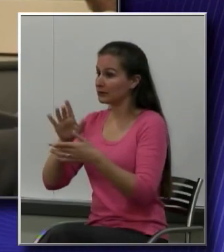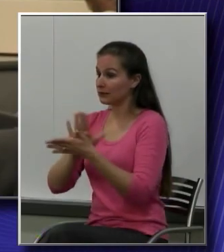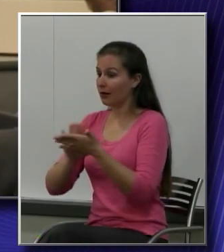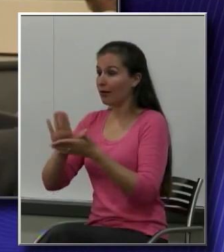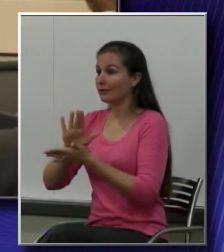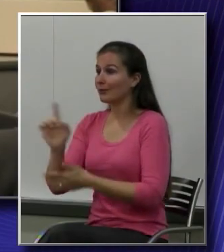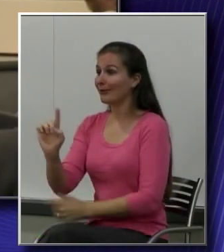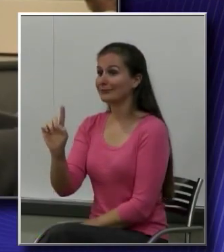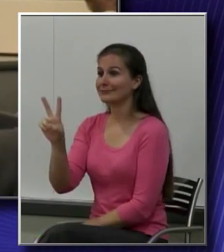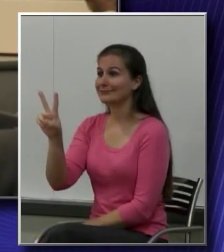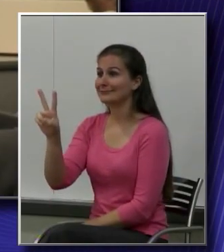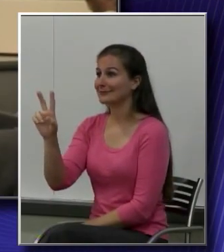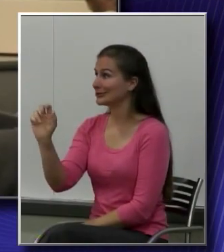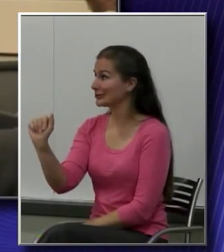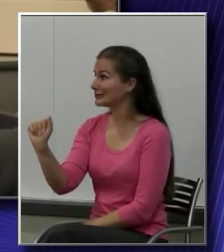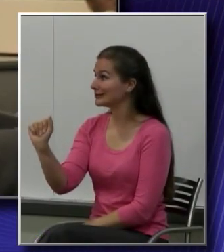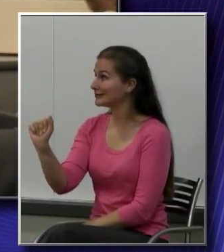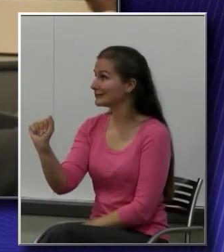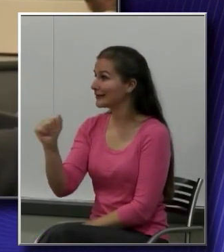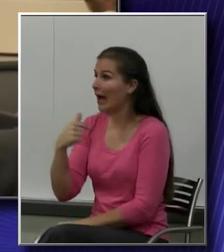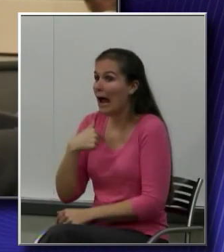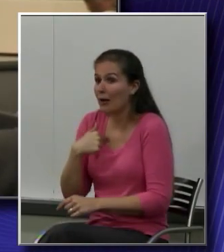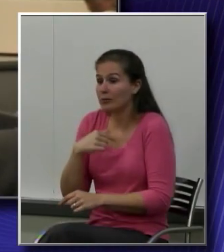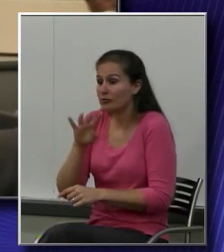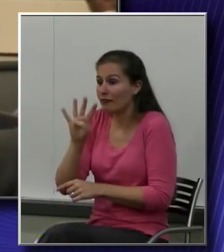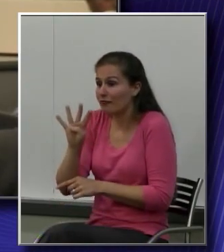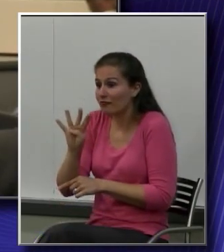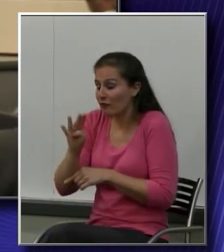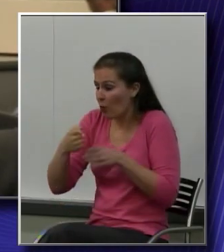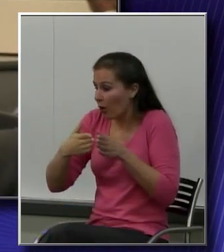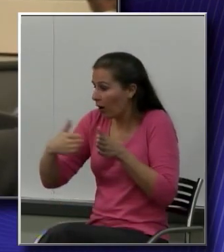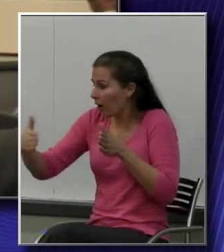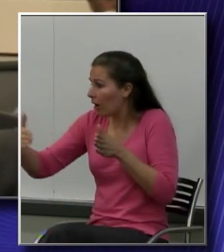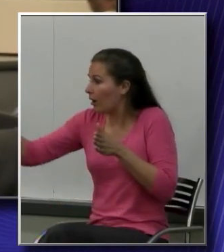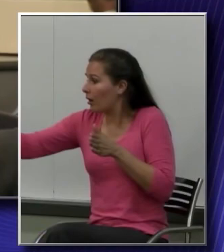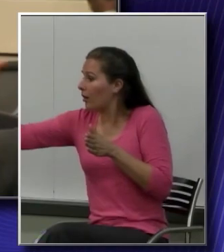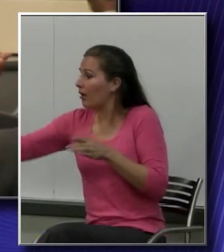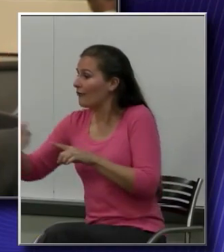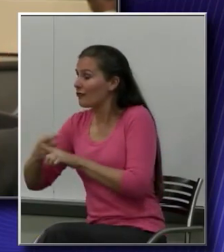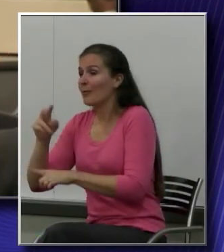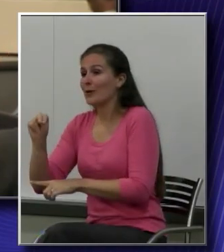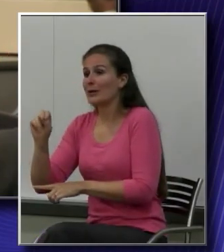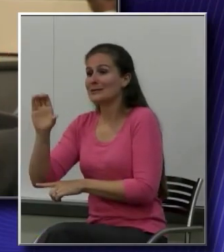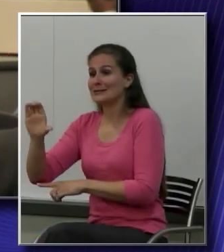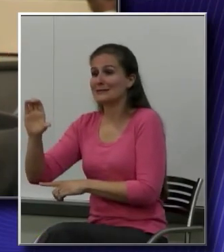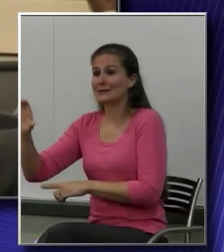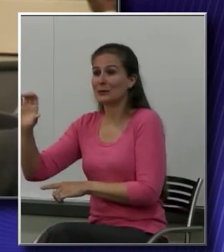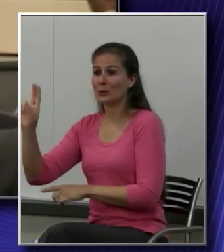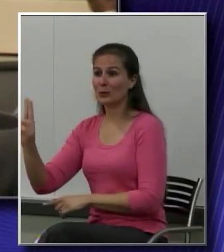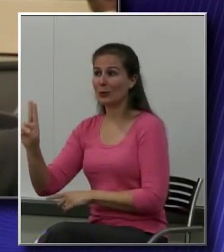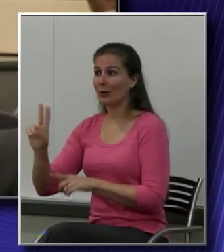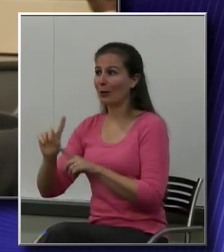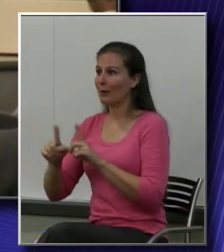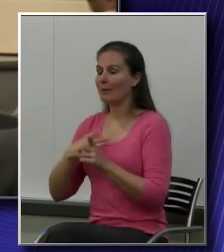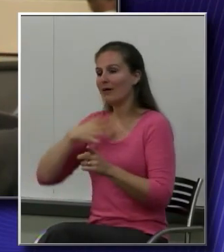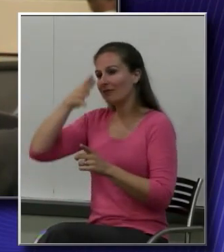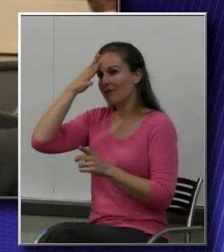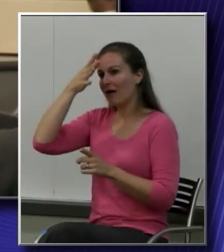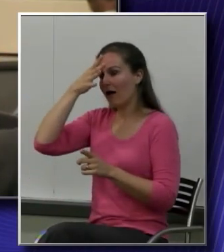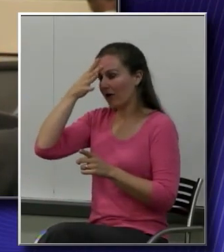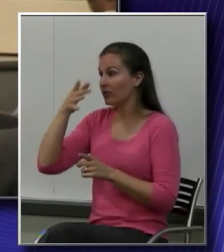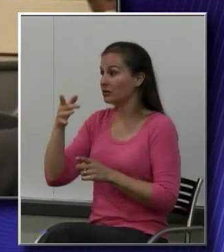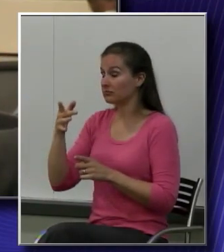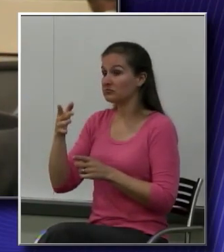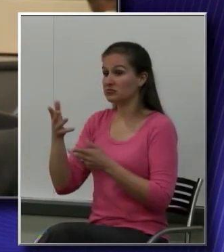Virginia, even though I was four blocks from North Carolina Central. My father finished North Carolina Central